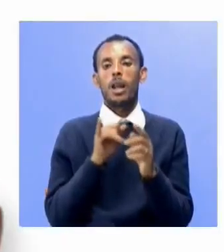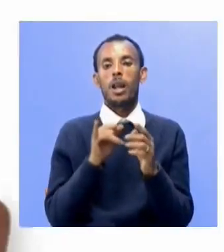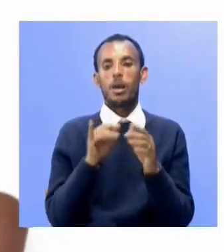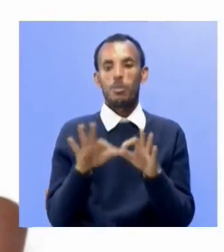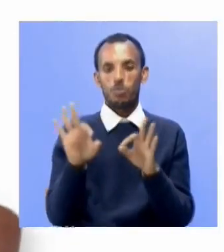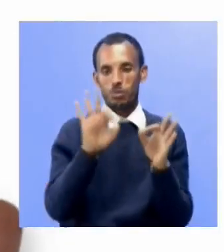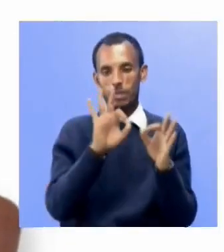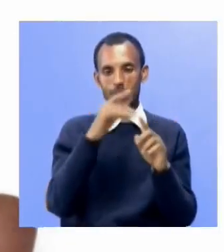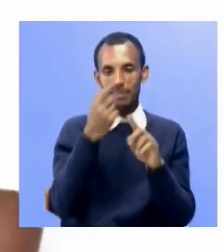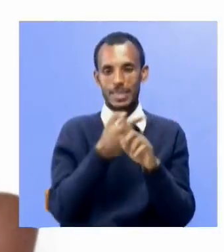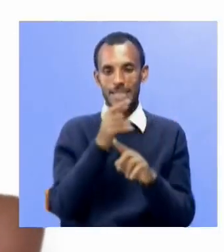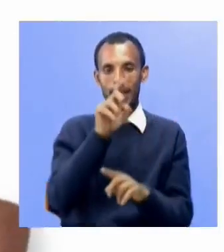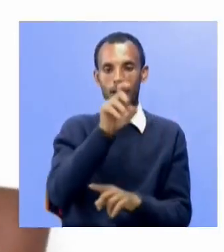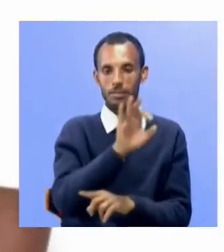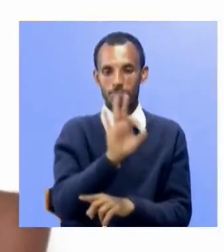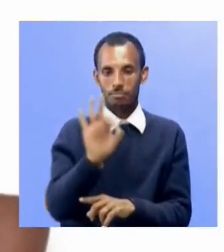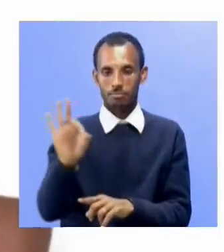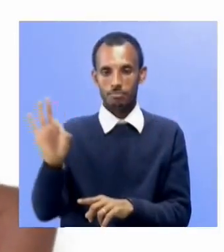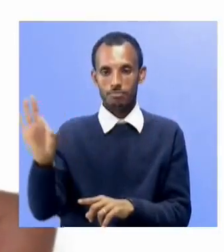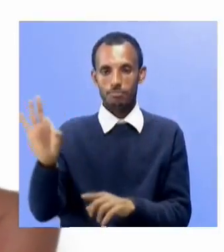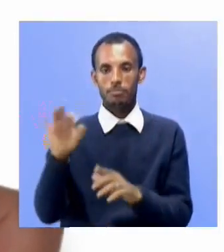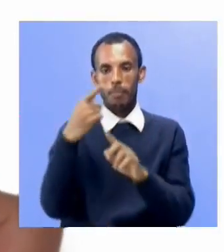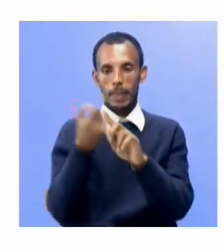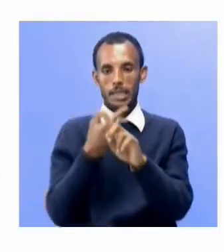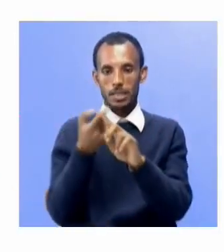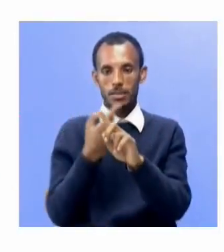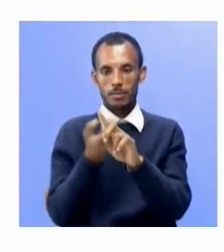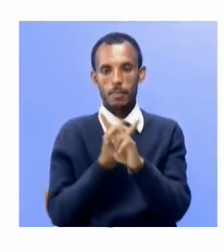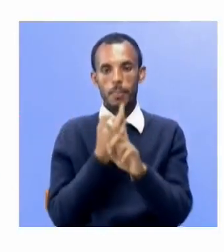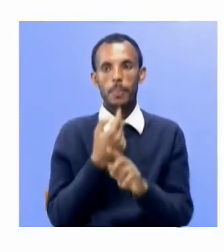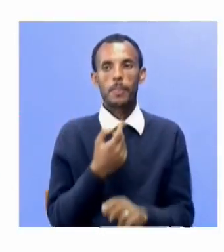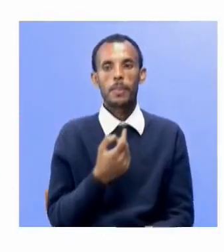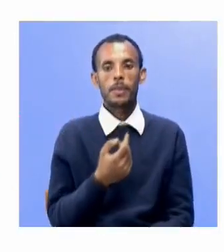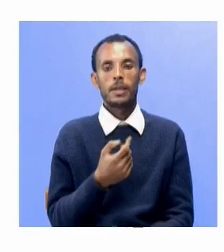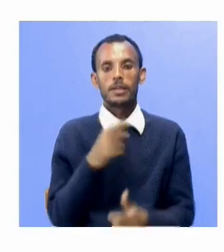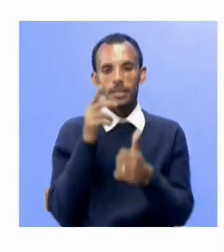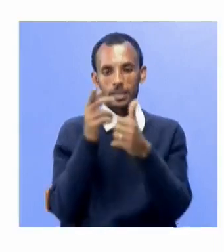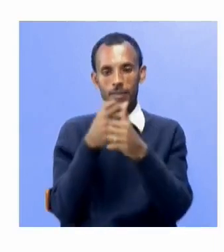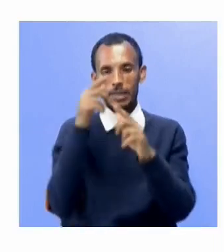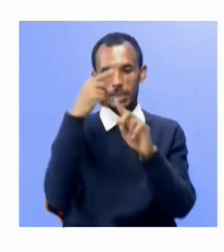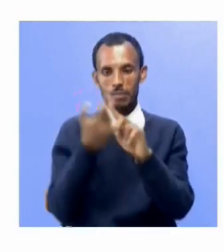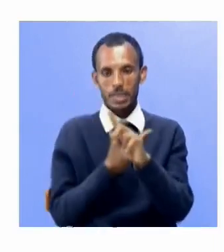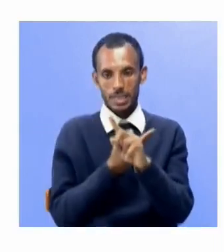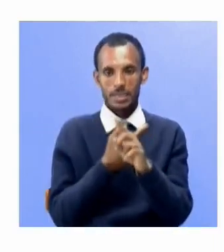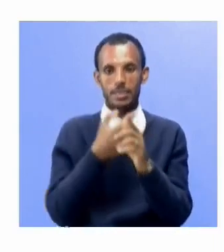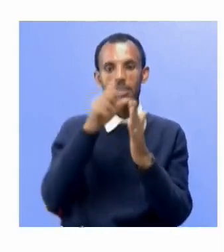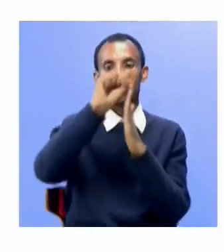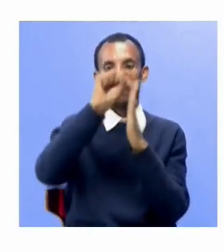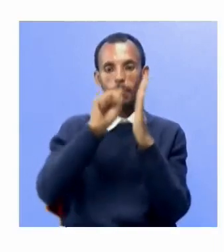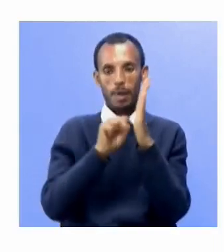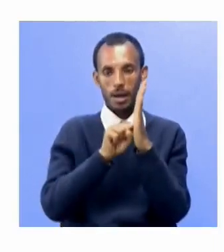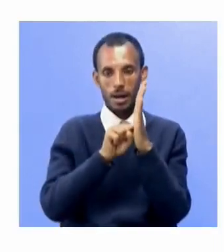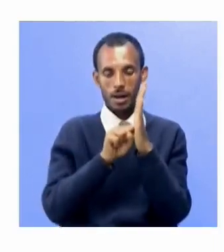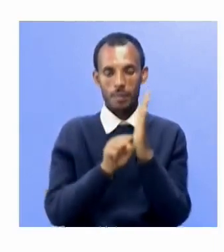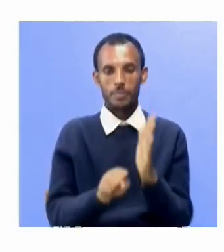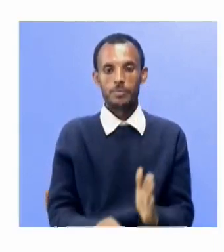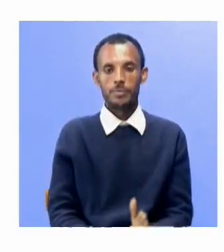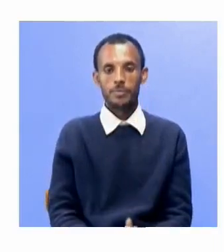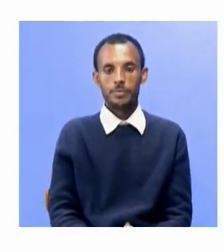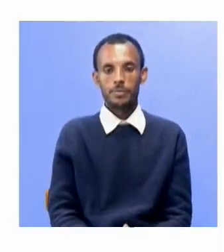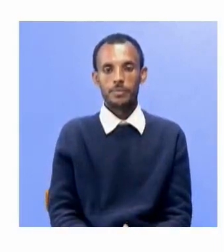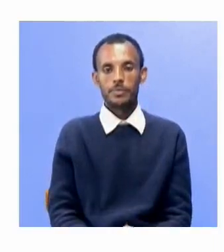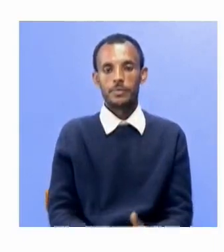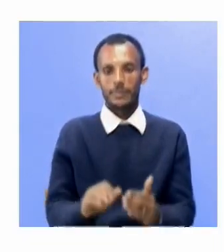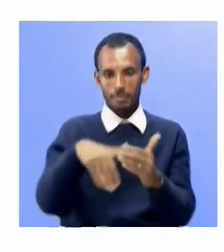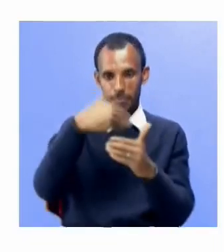on horizontal axis, months. So the first month here is September.